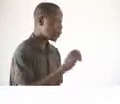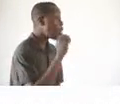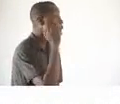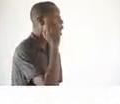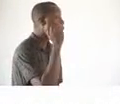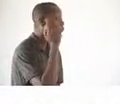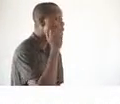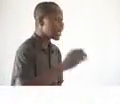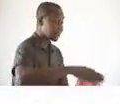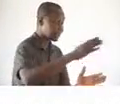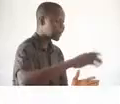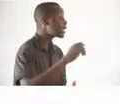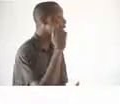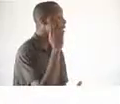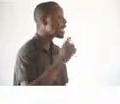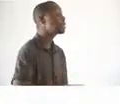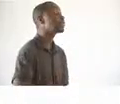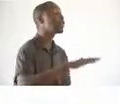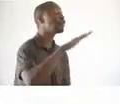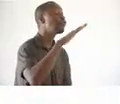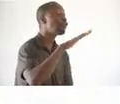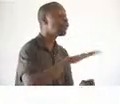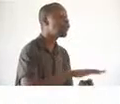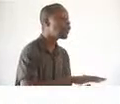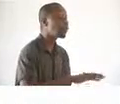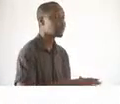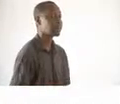Always write the date in full.